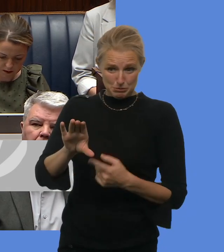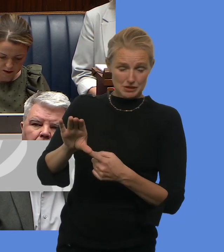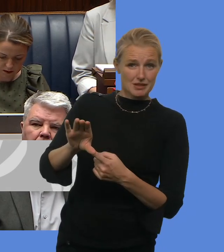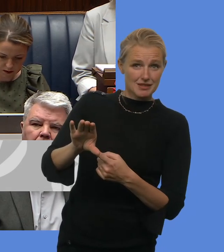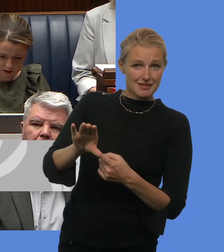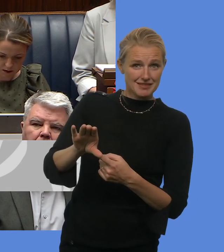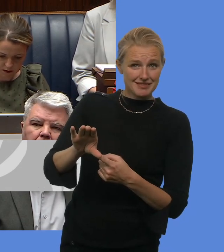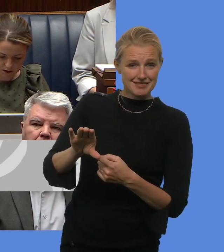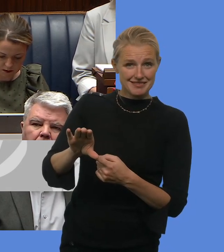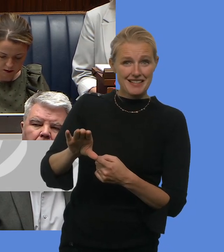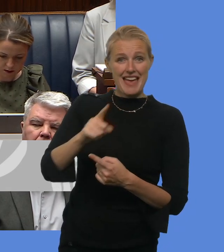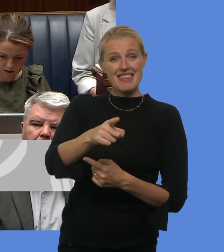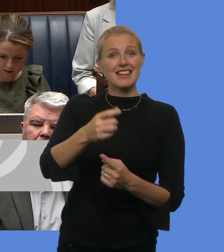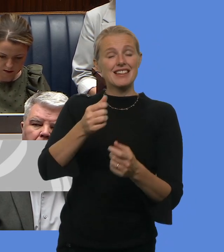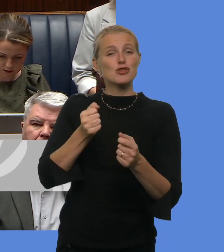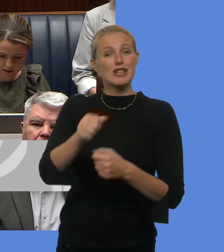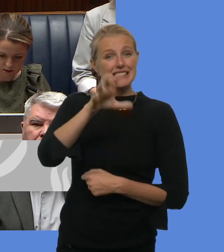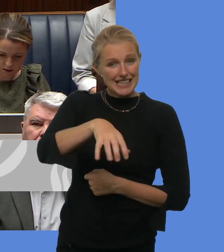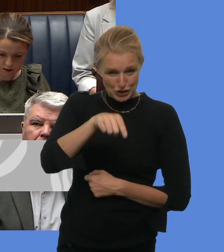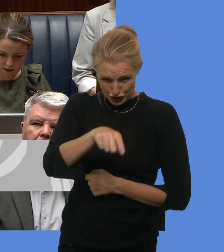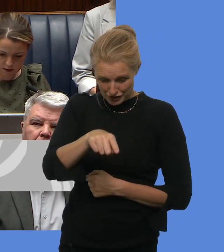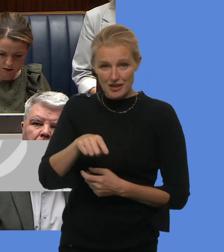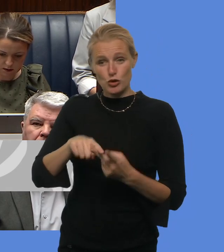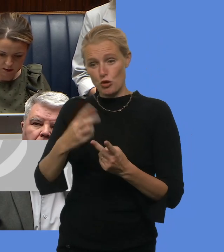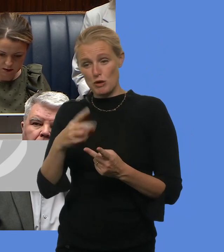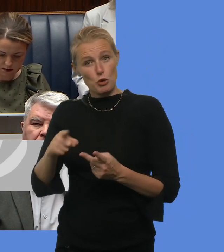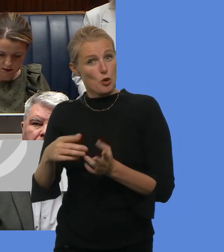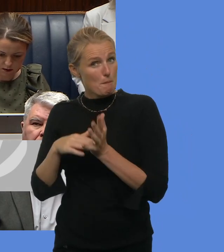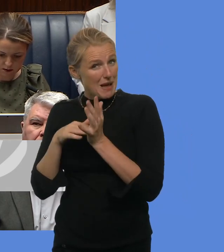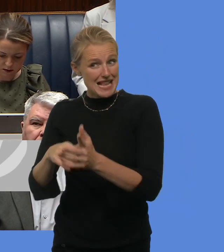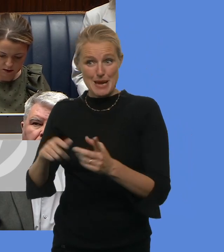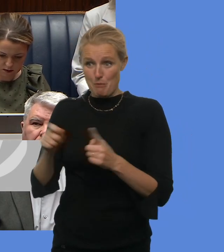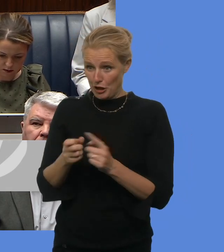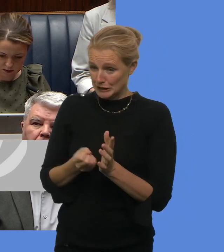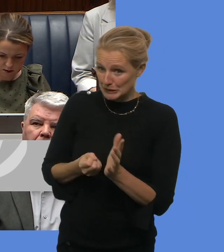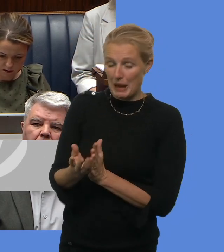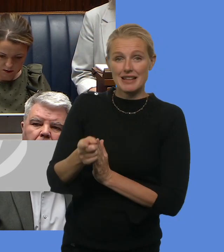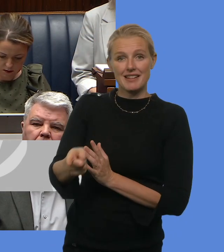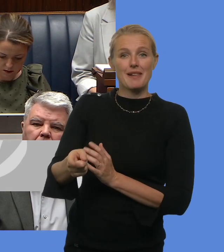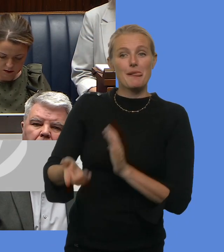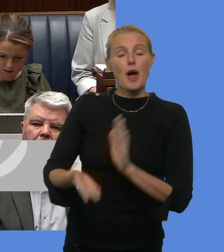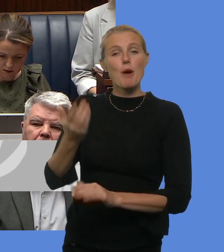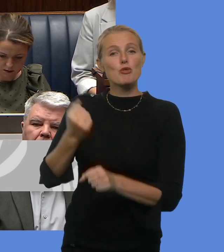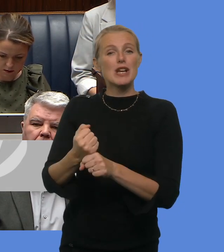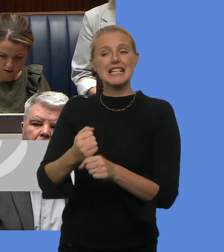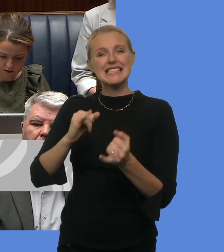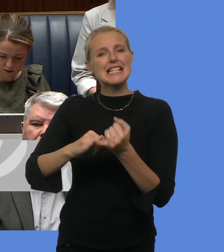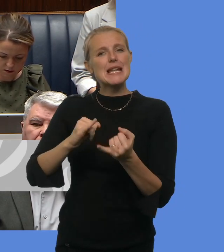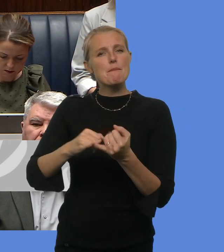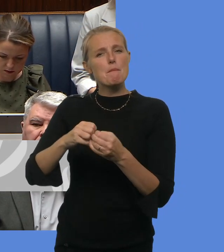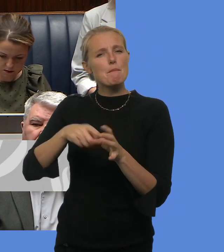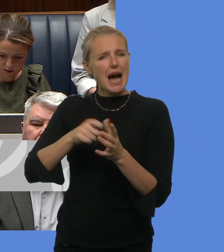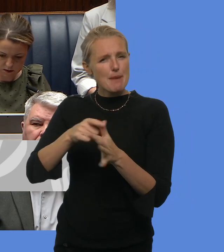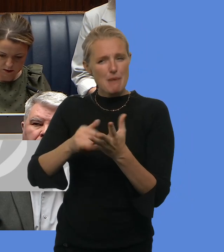Grand Central station, and part of it is as a result of the £3.2 million that is being spent on upgrading the Sydenham Bypass. So